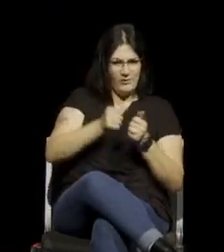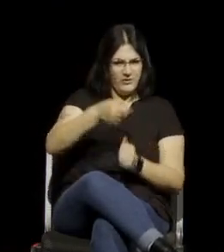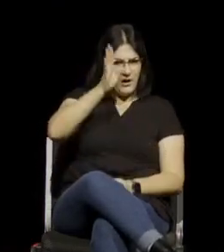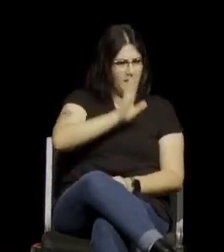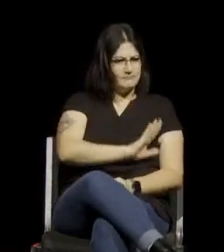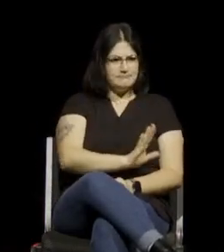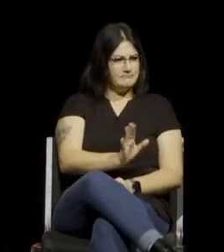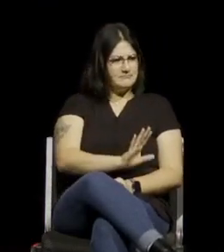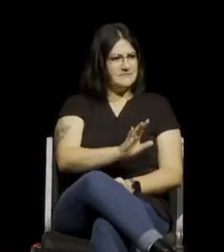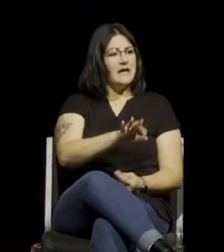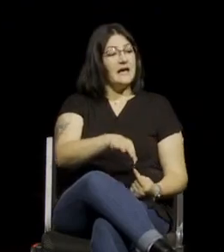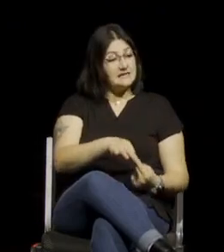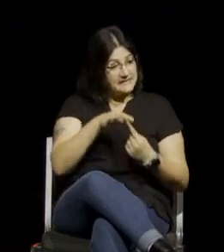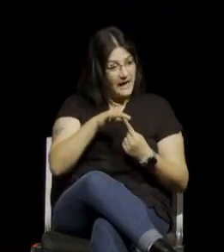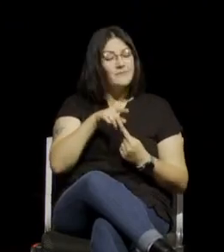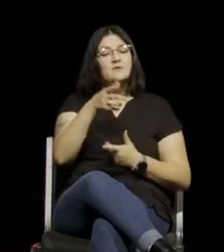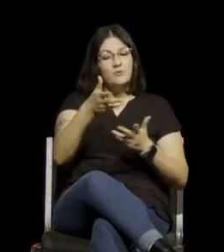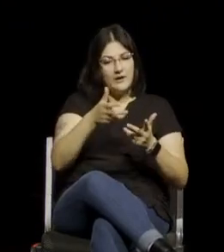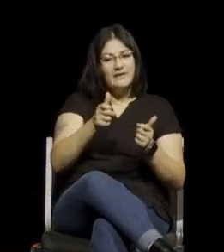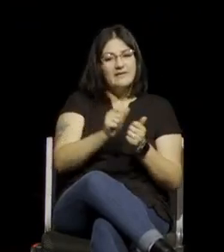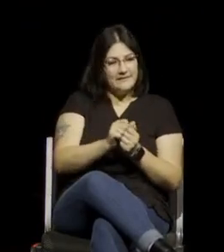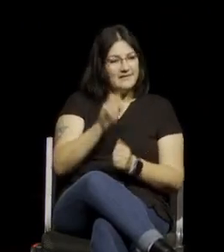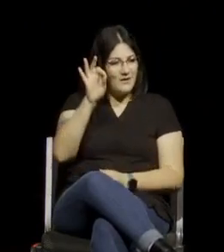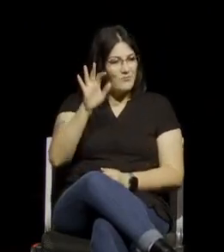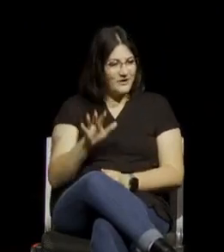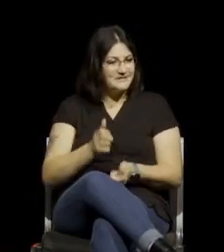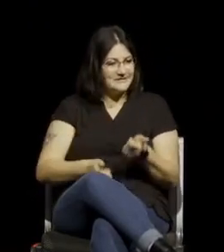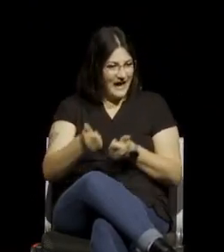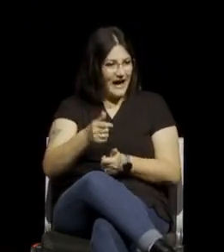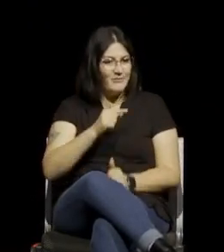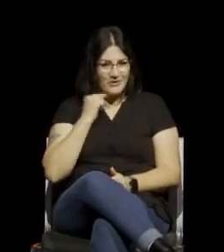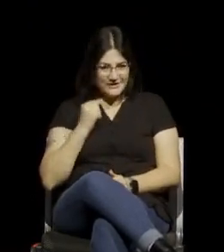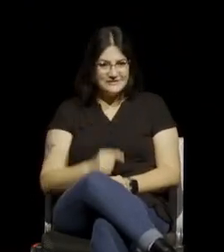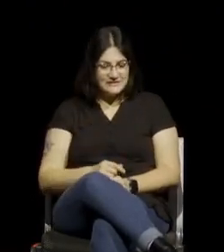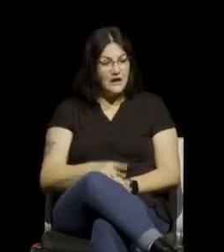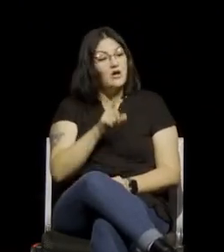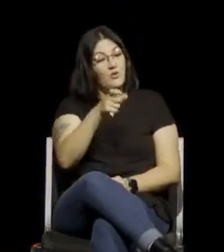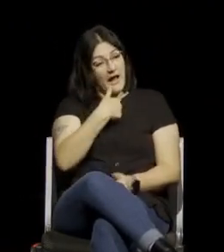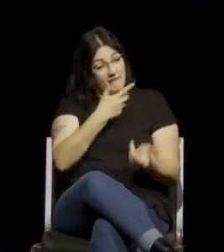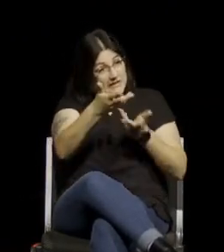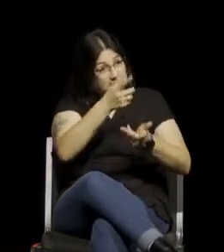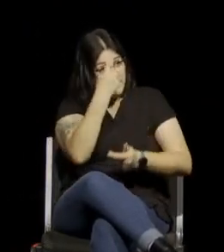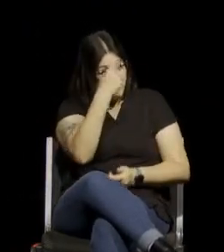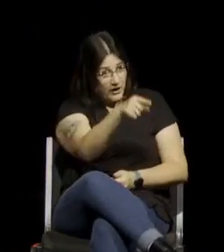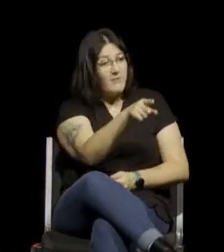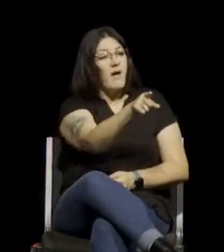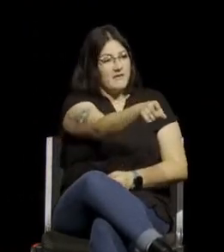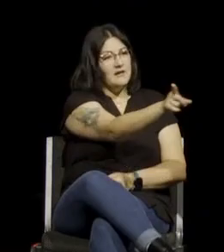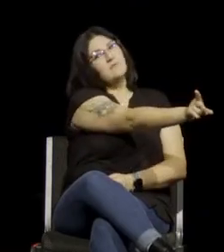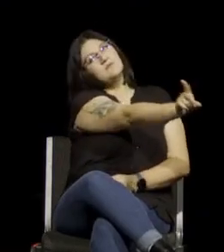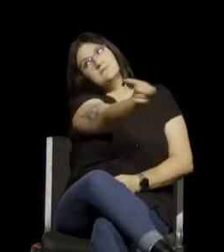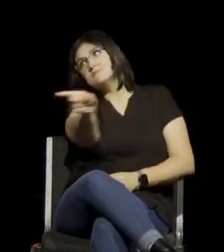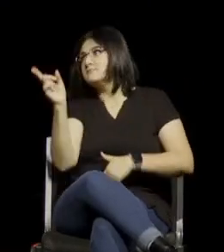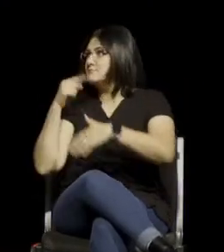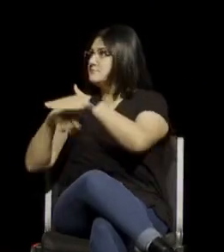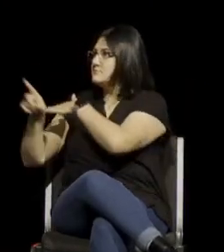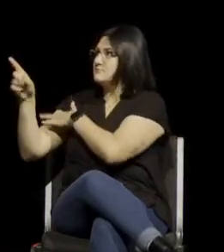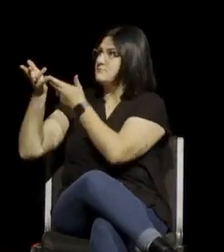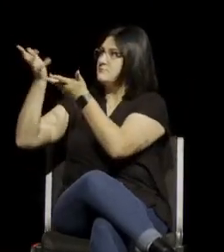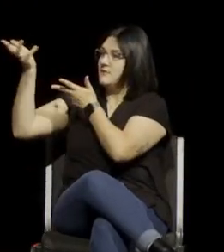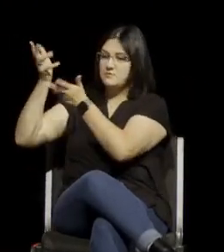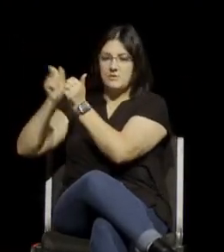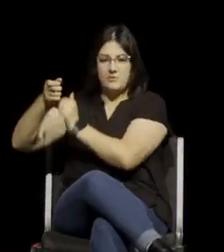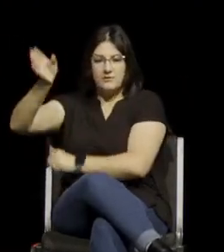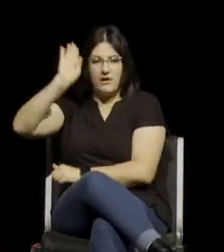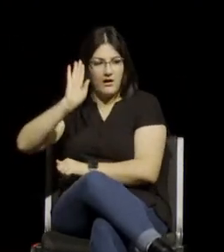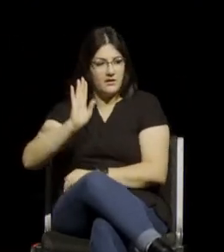except through, right? Except through a high priest that would go on behalf of you to be able to forgive you of your sins. But